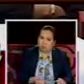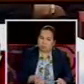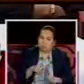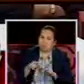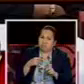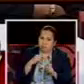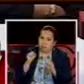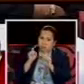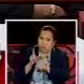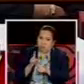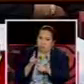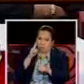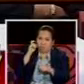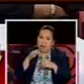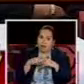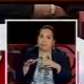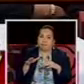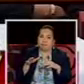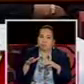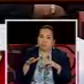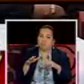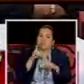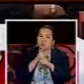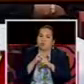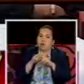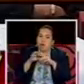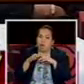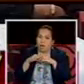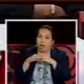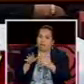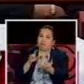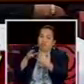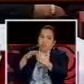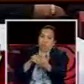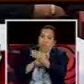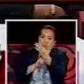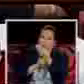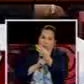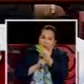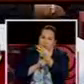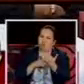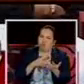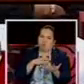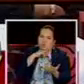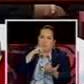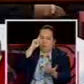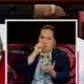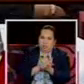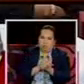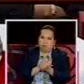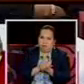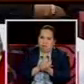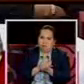that after the presentation, I was not convinced that there was probable cause. But you ruled earlier, so you might get mad at me.